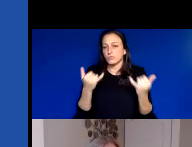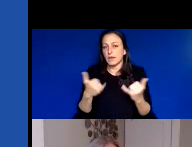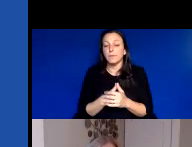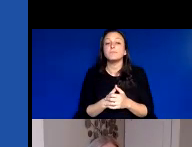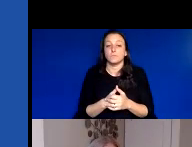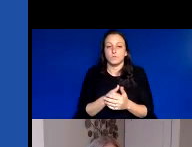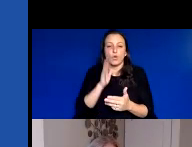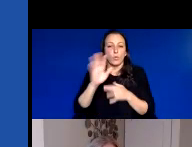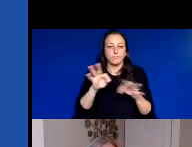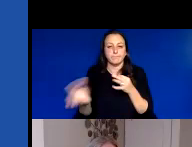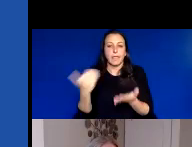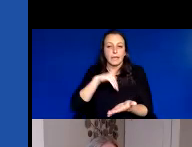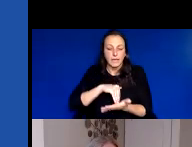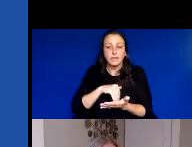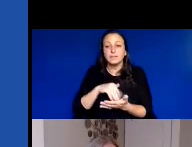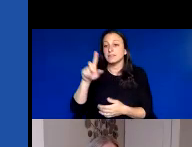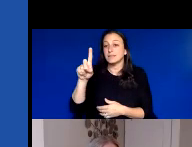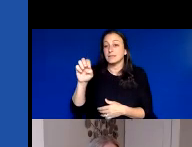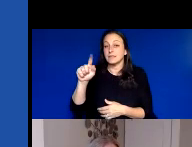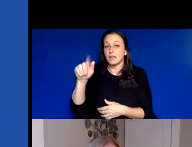you, the Delta variant, also known as